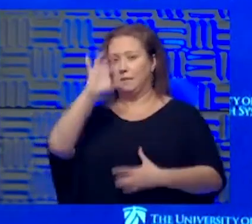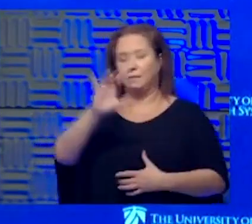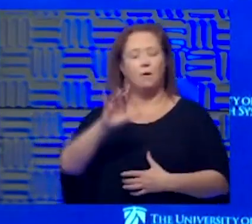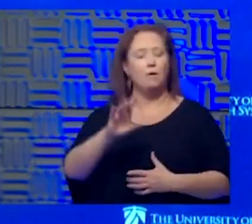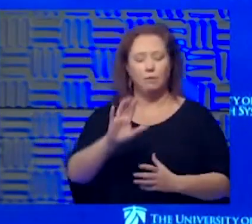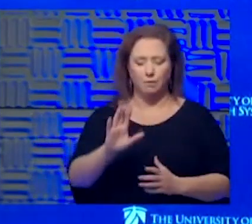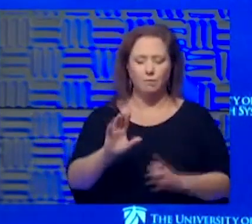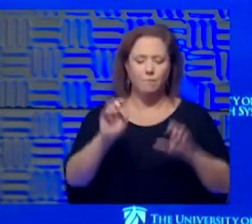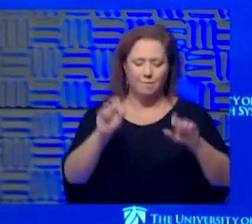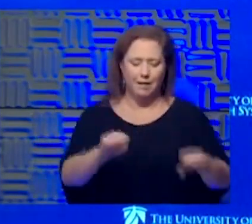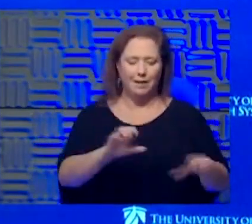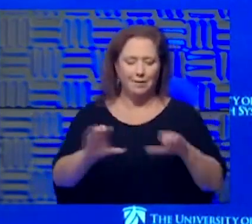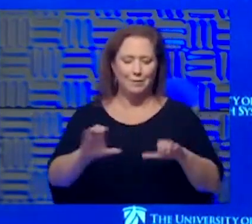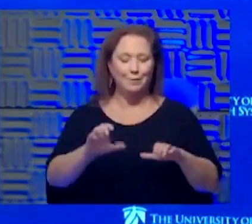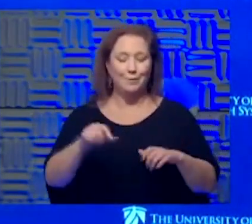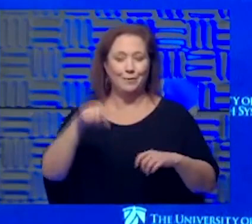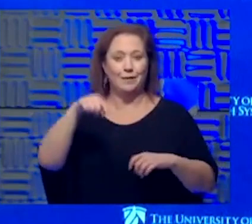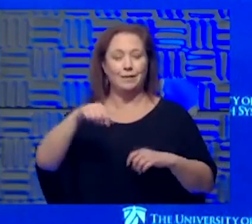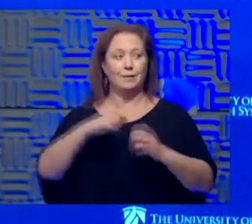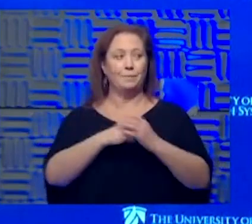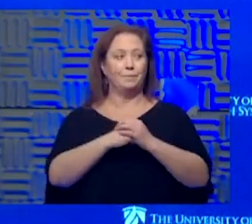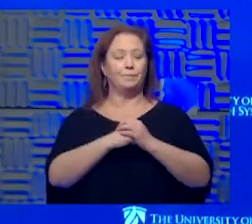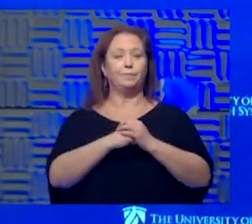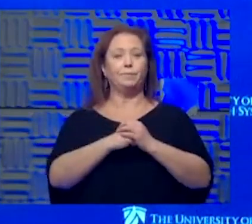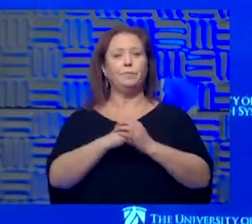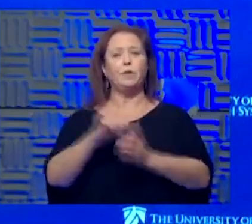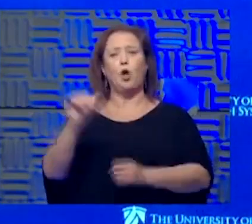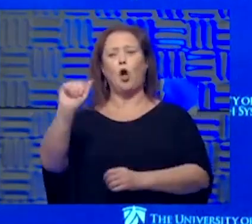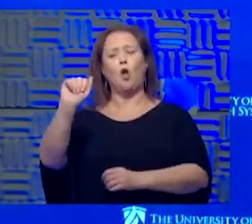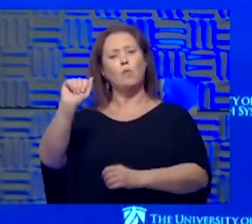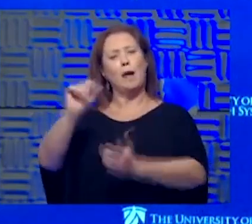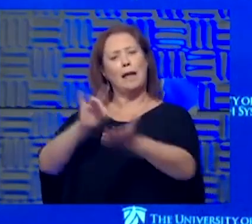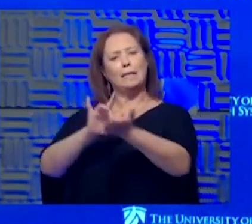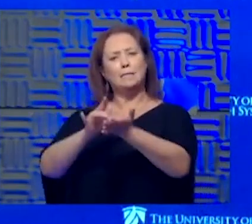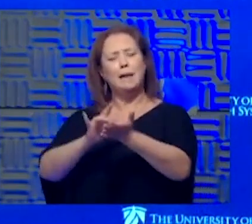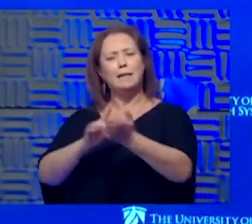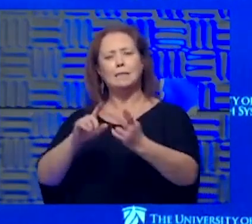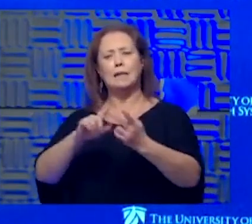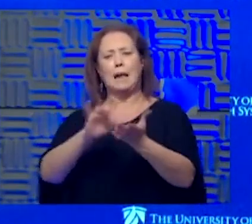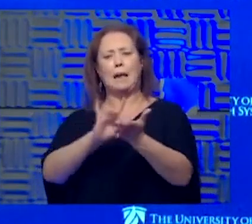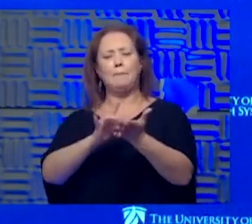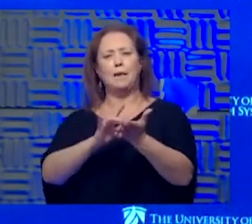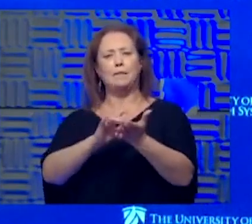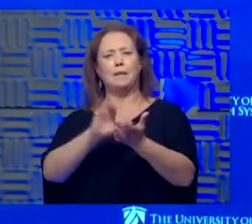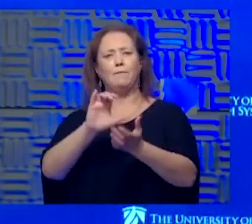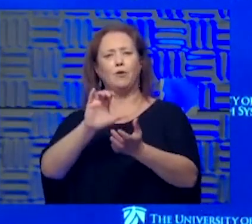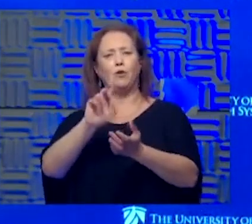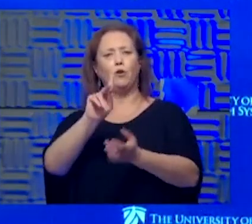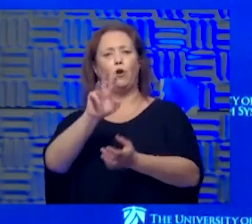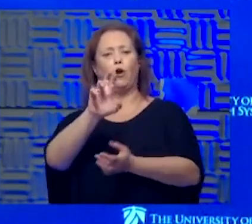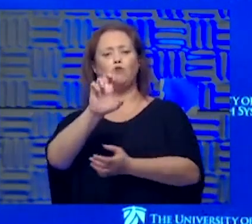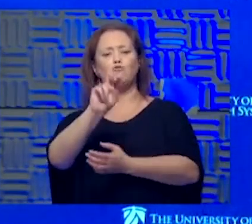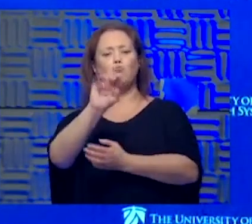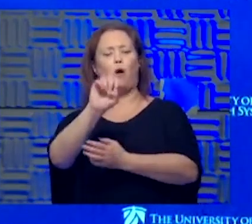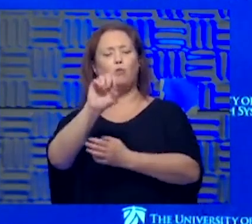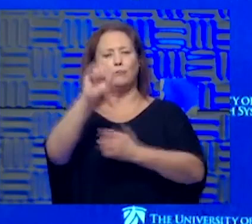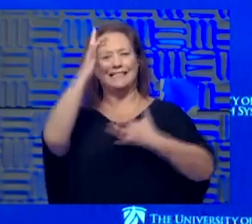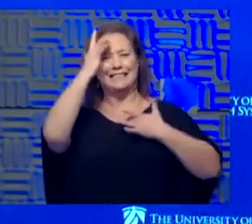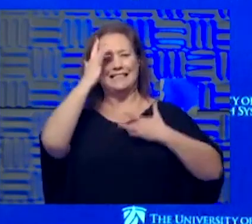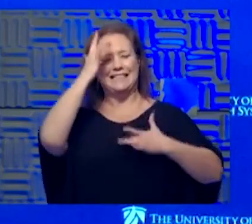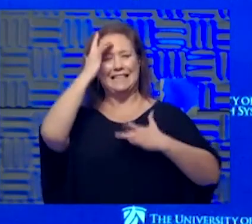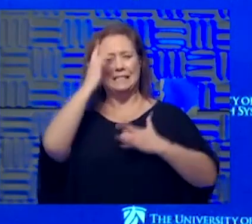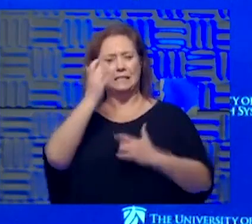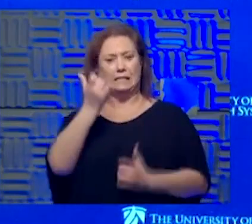not the end of the world. What about arthritis medications and medications for Crohn's? Does that